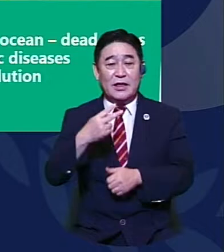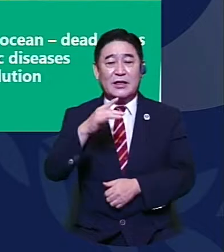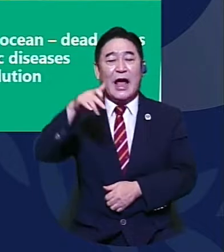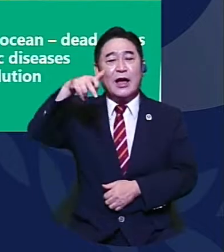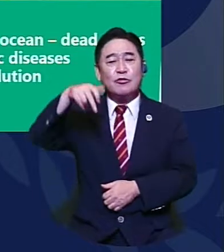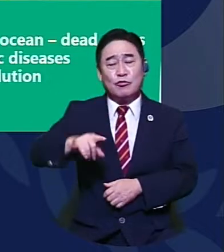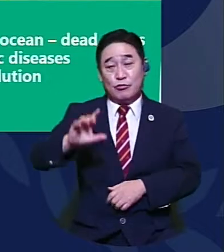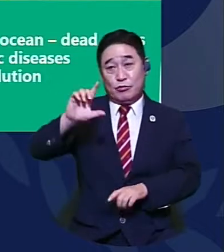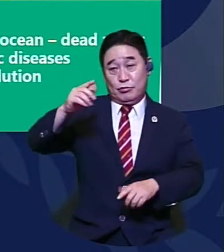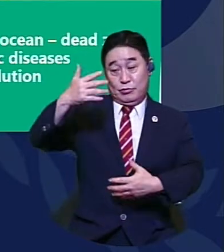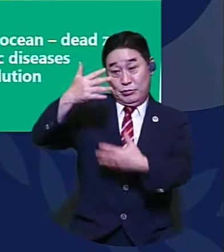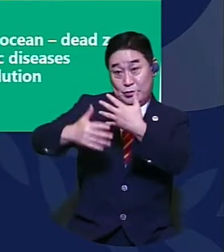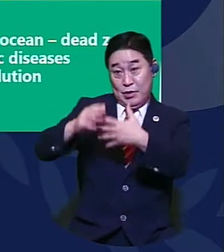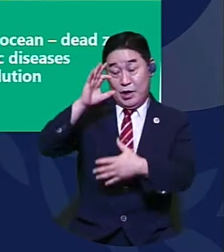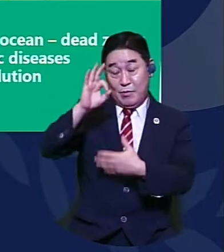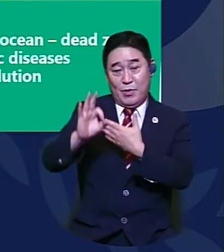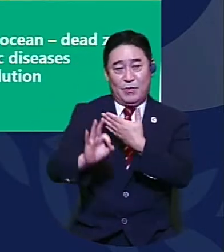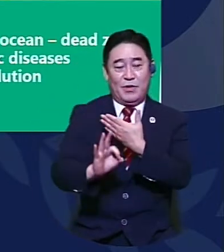different